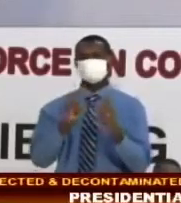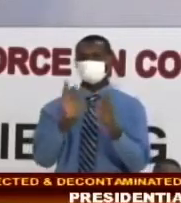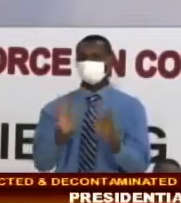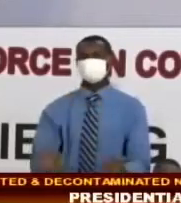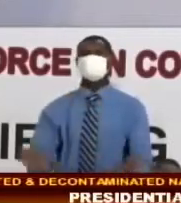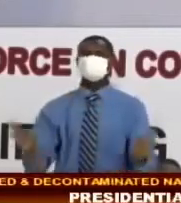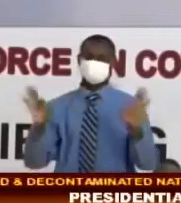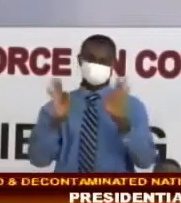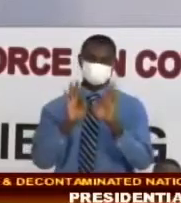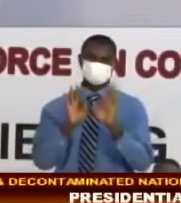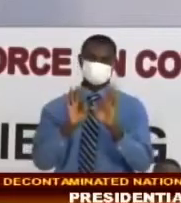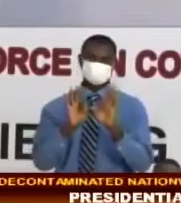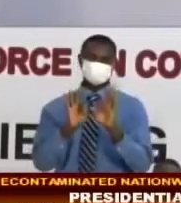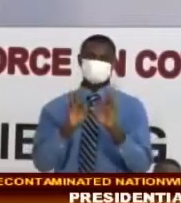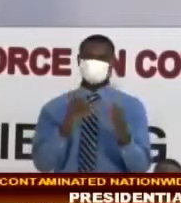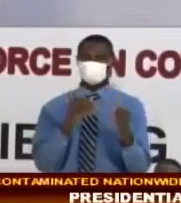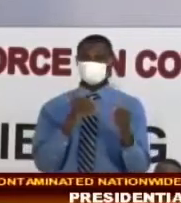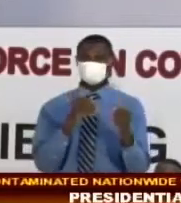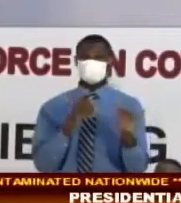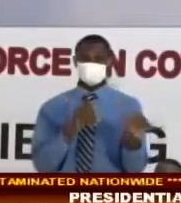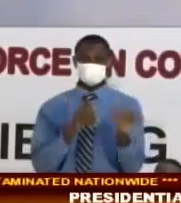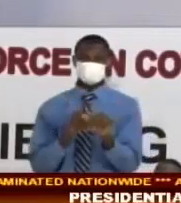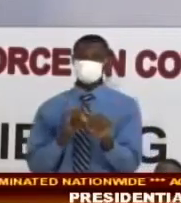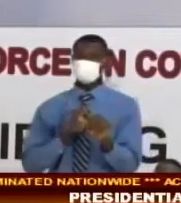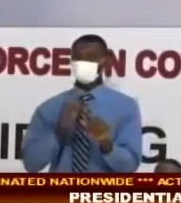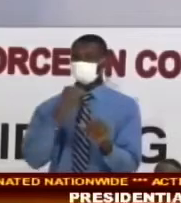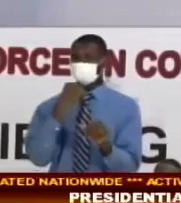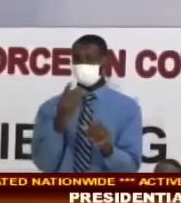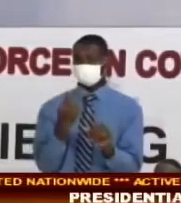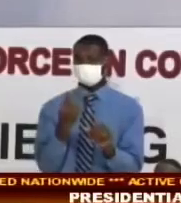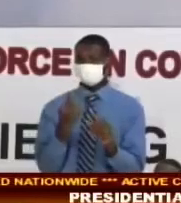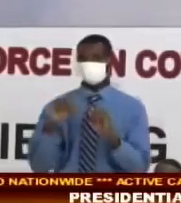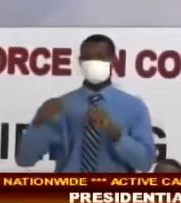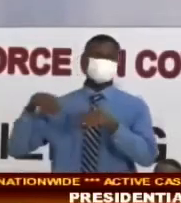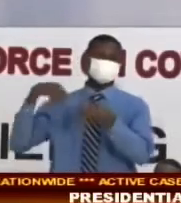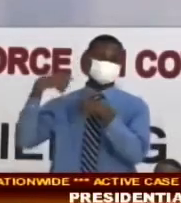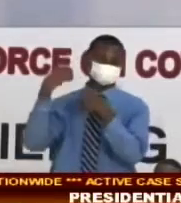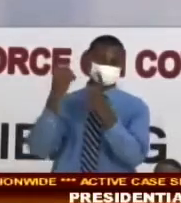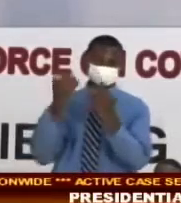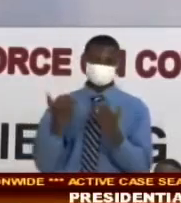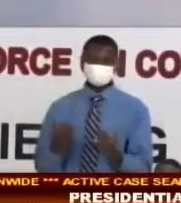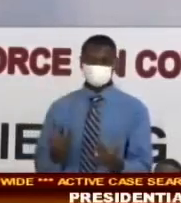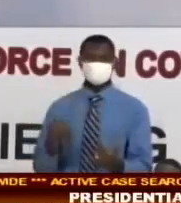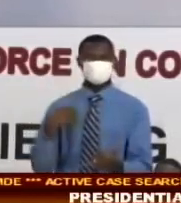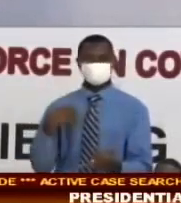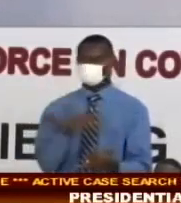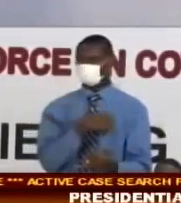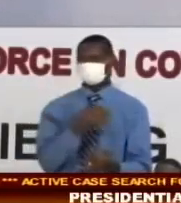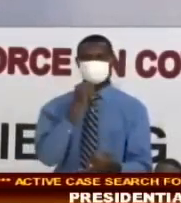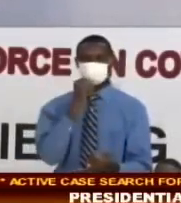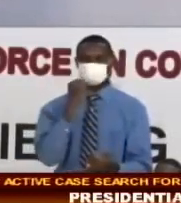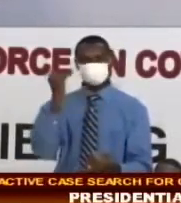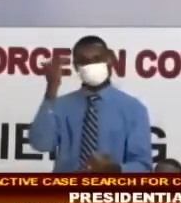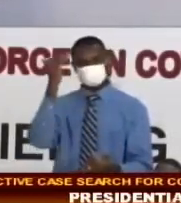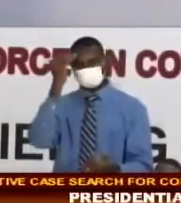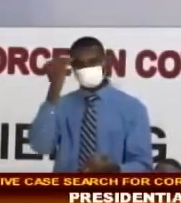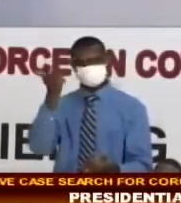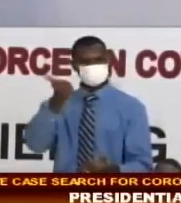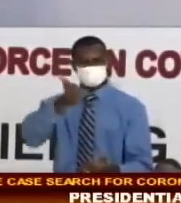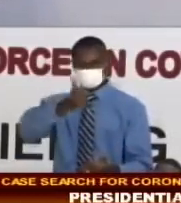As I always say, as of today, there's no known vaccine or medicine